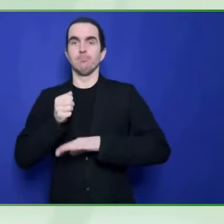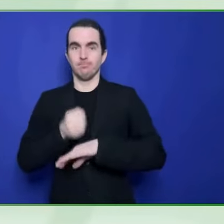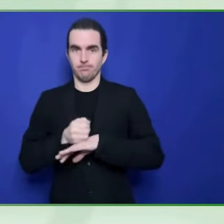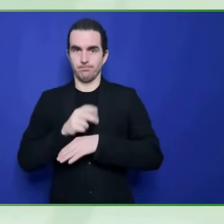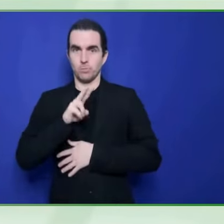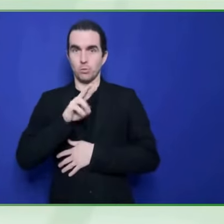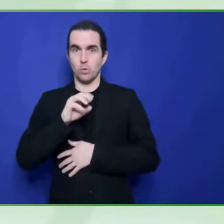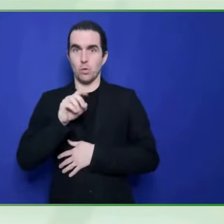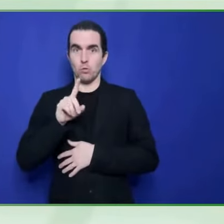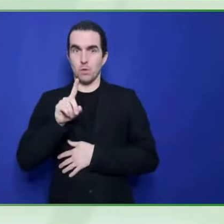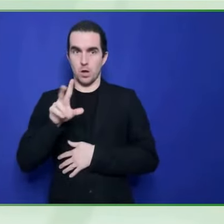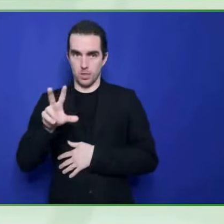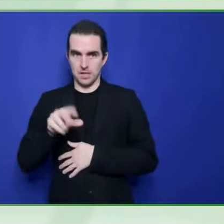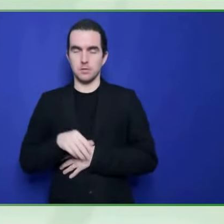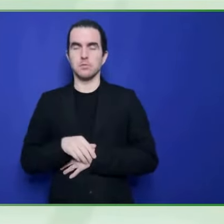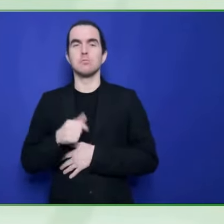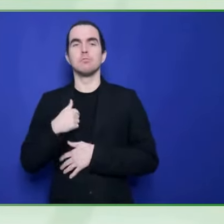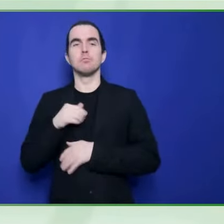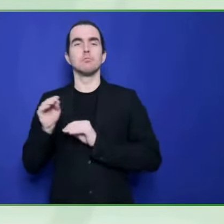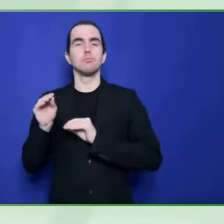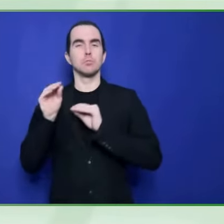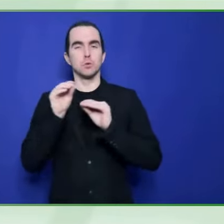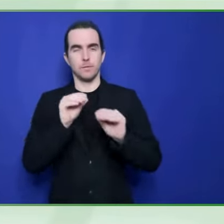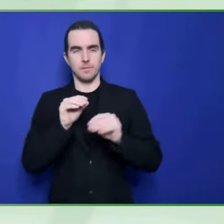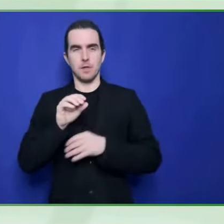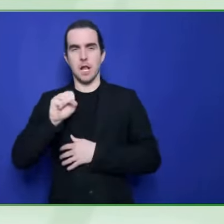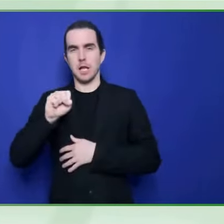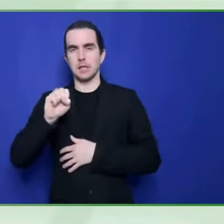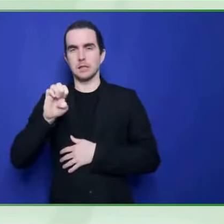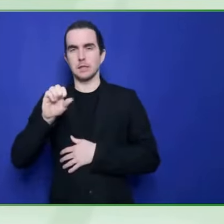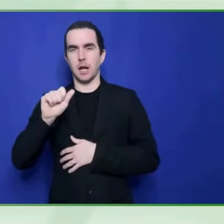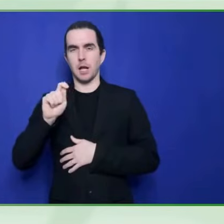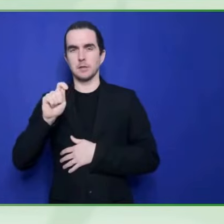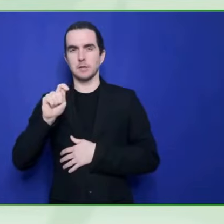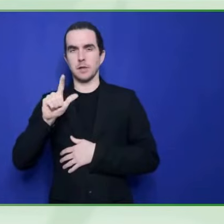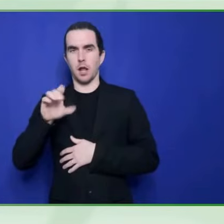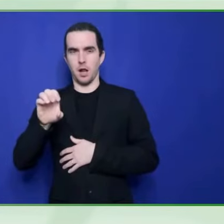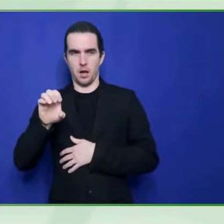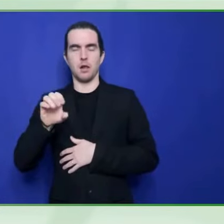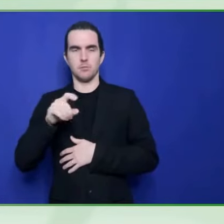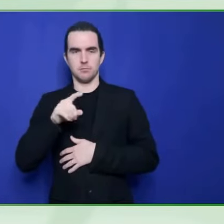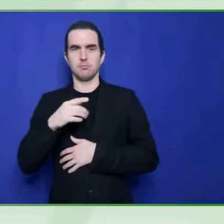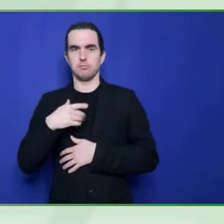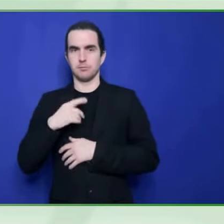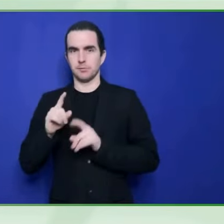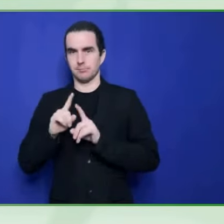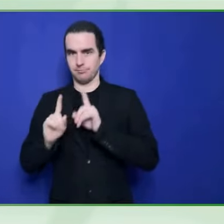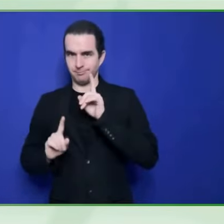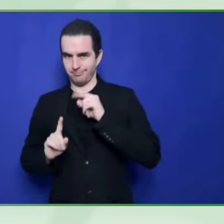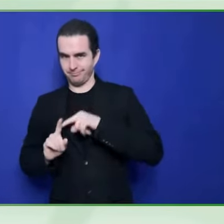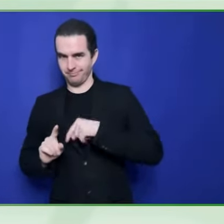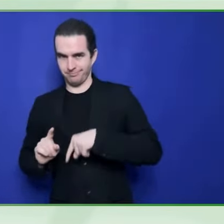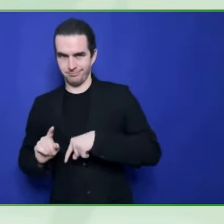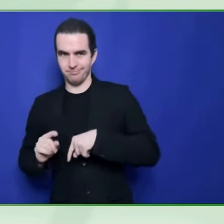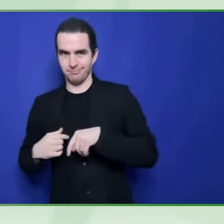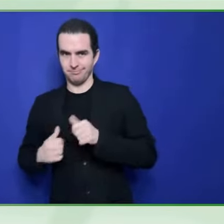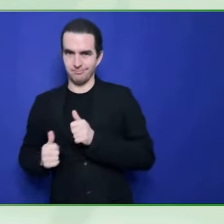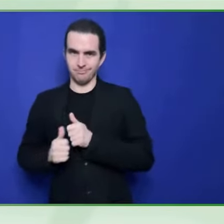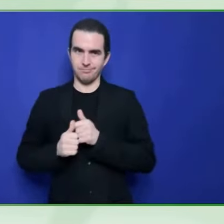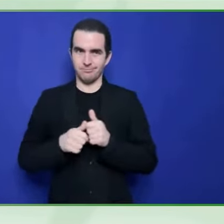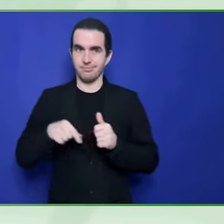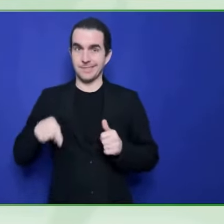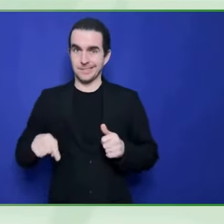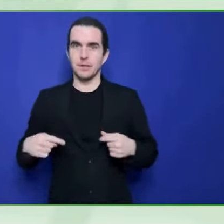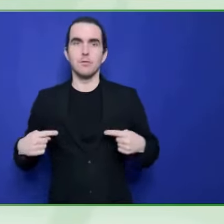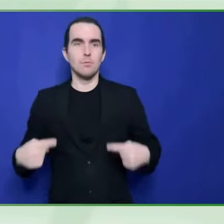be able to access different community living and community experiences? And it was really clear that the information we